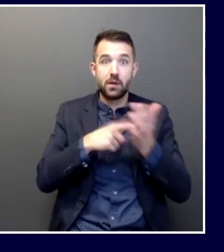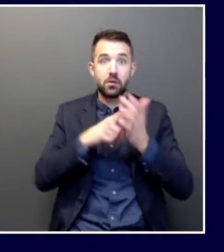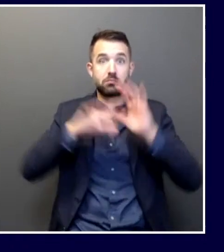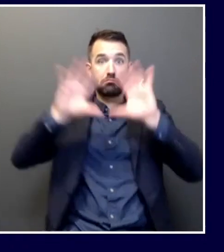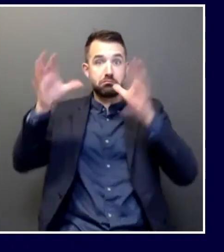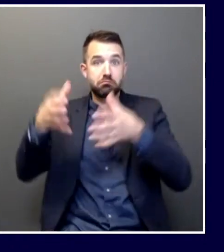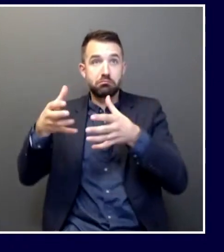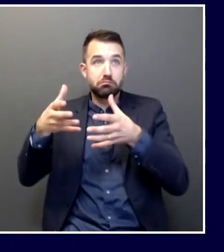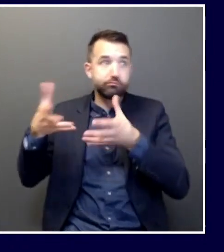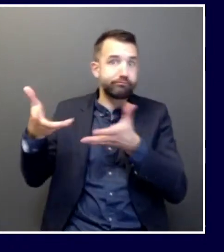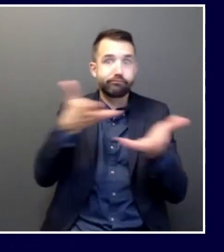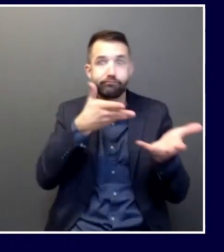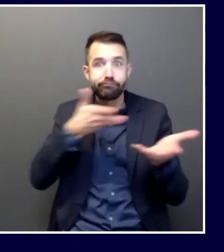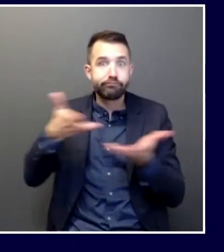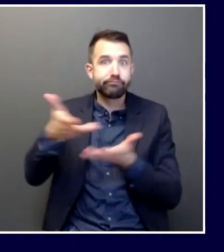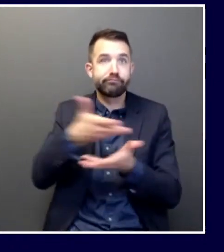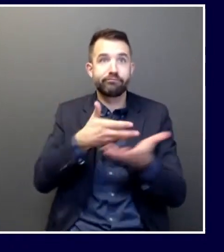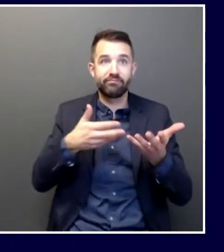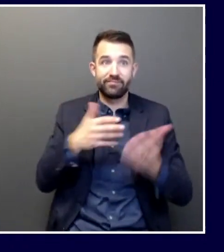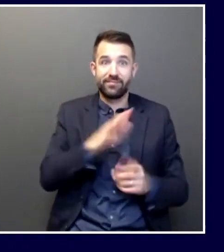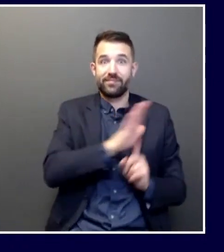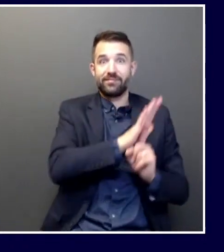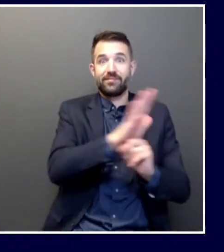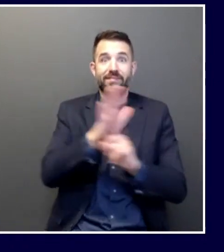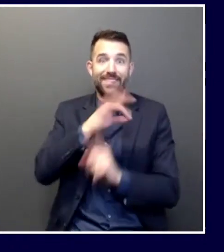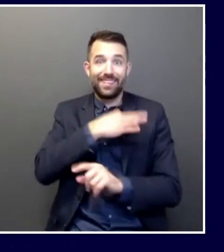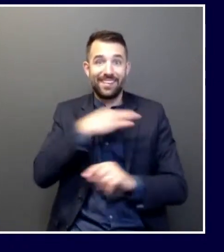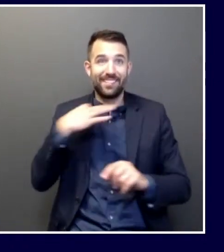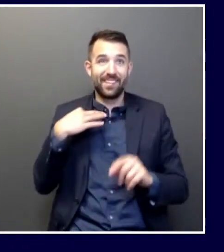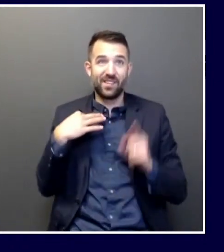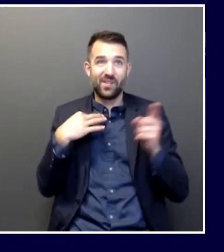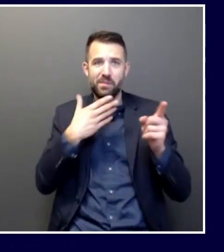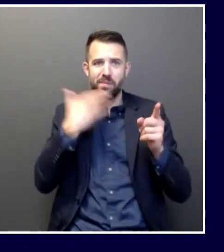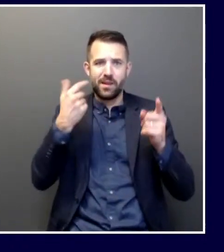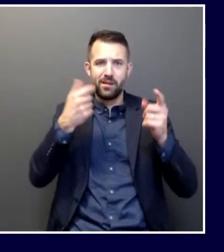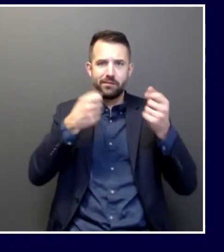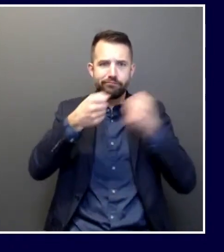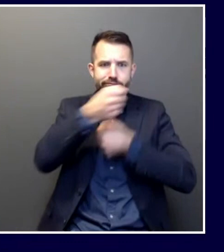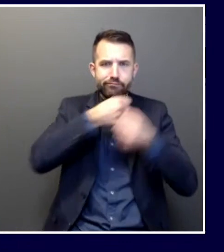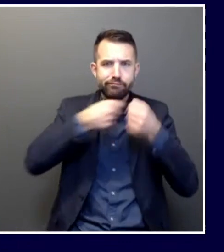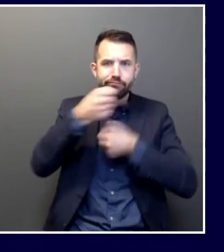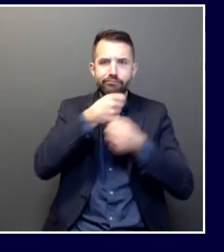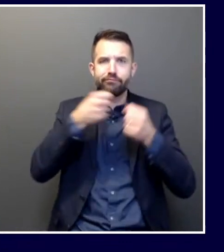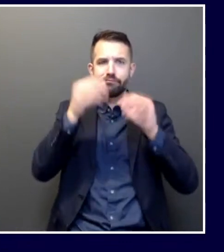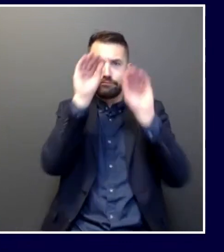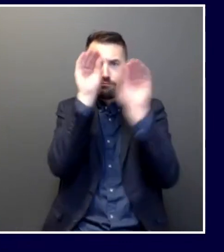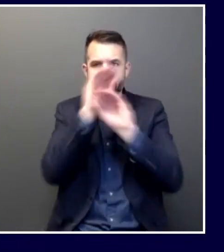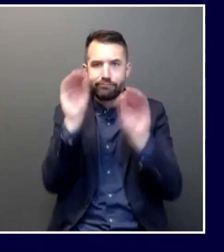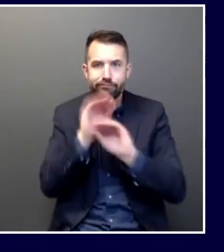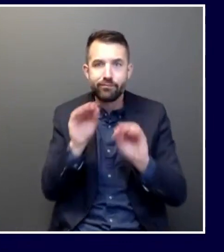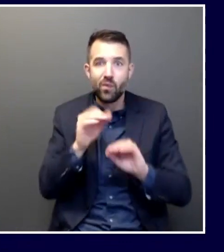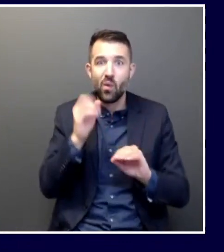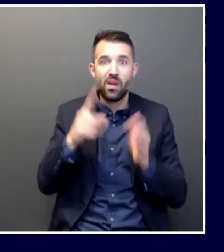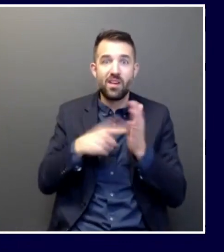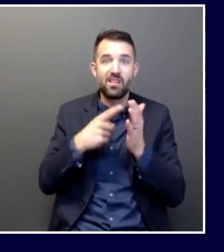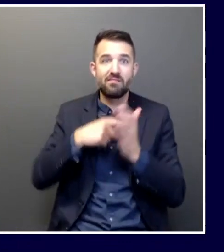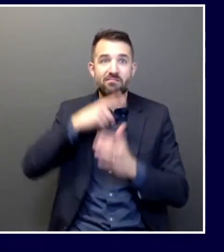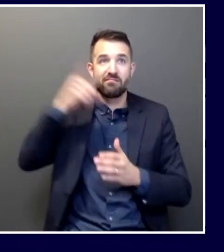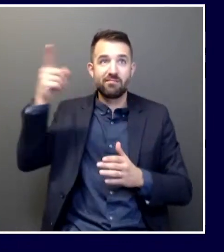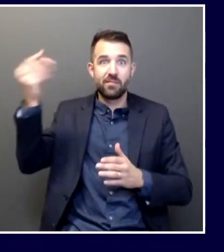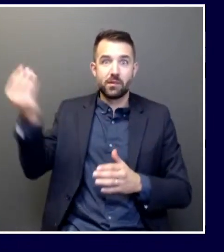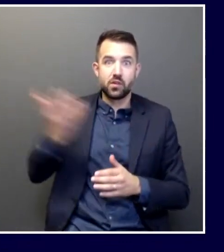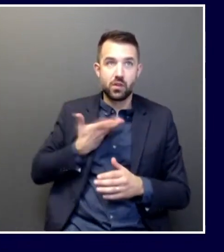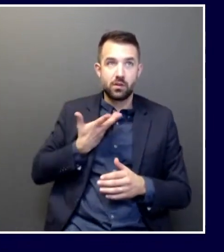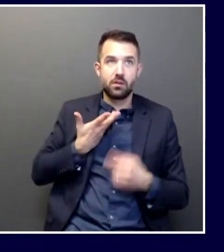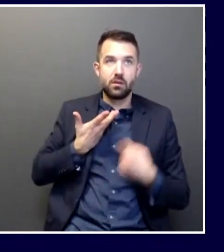organization's staff to make it work better for their residents? Sometimes it's broad-based. We get one suggestion from an organization that would work better for